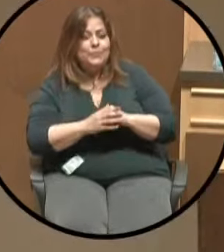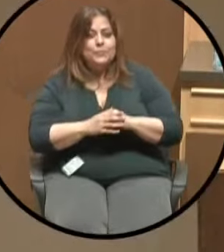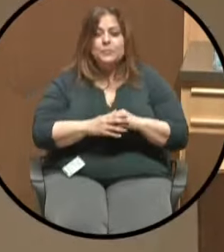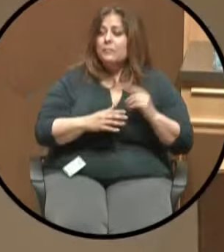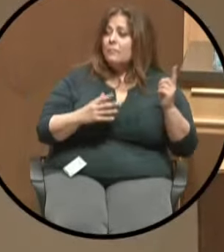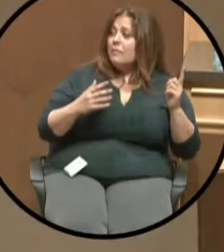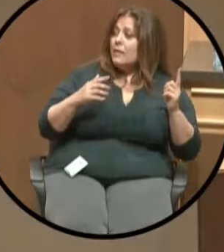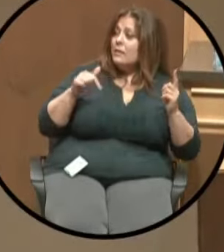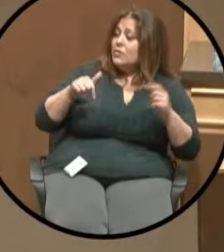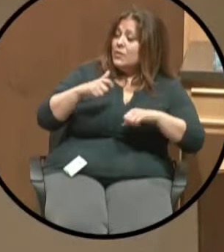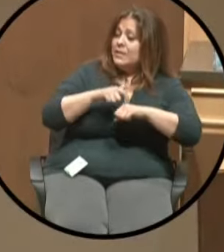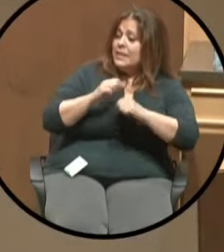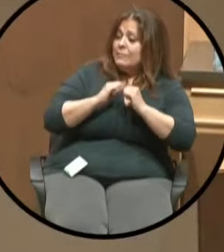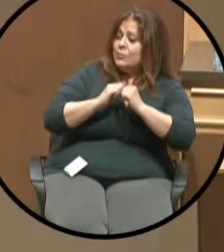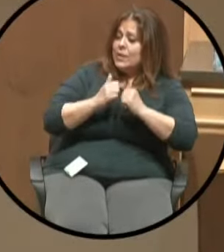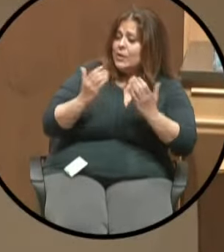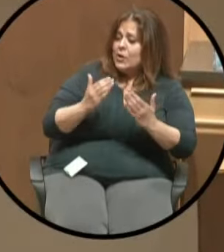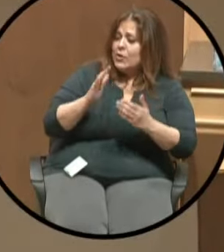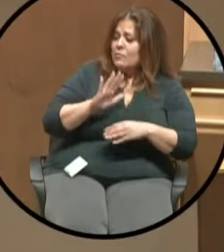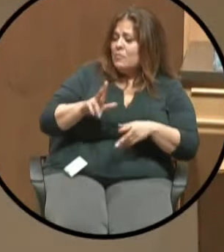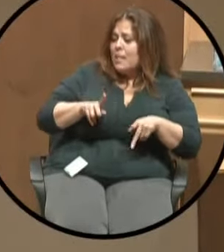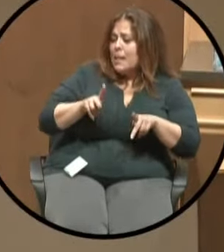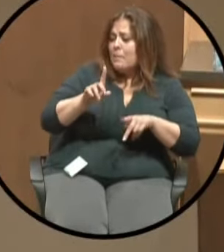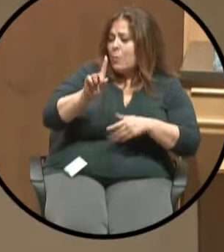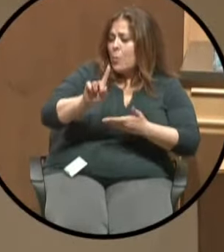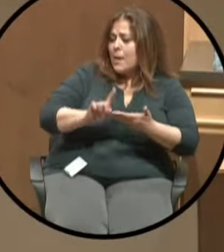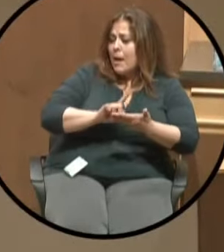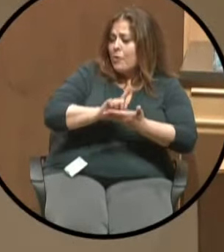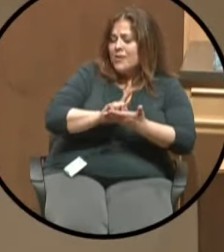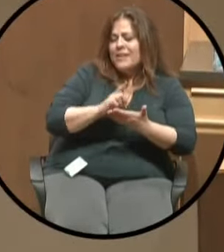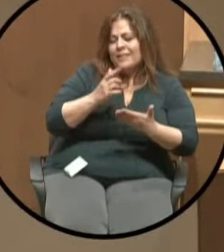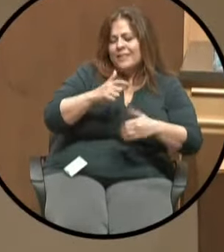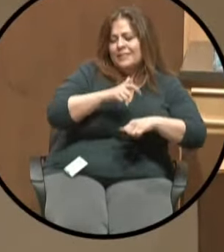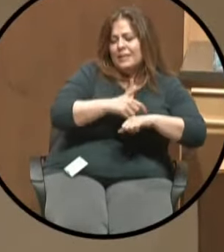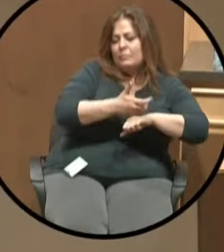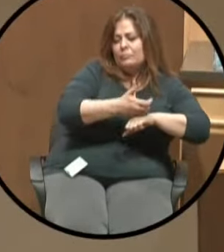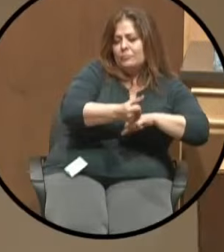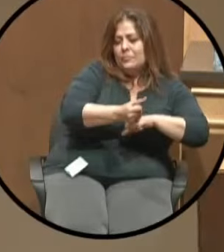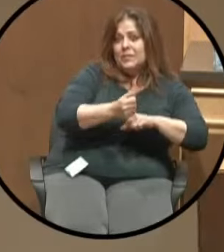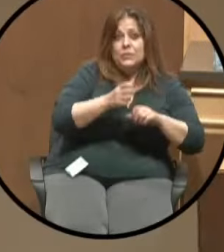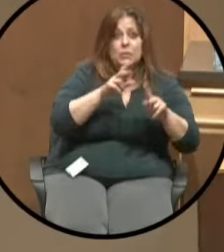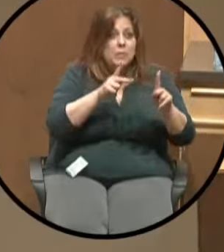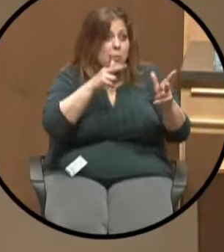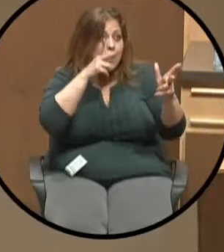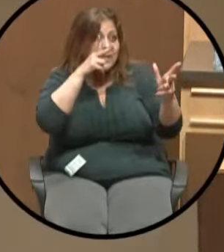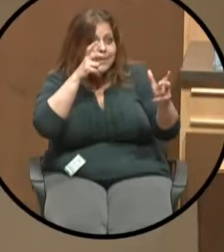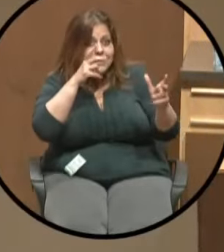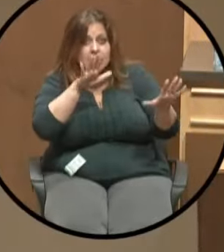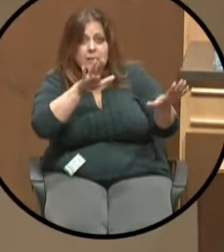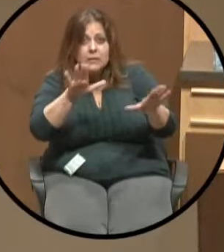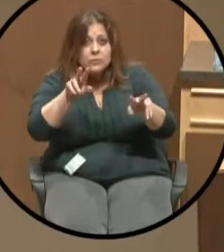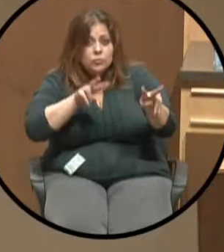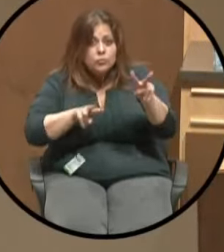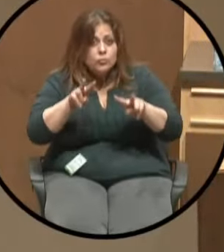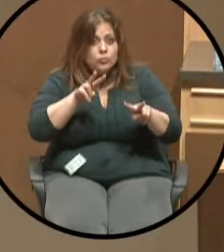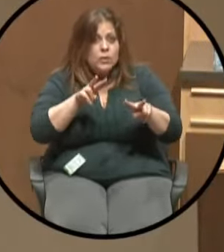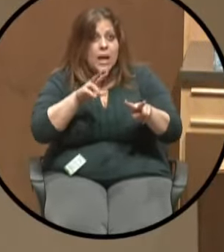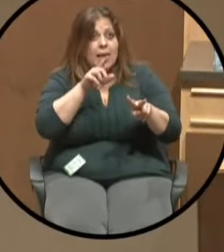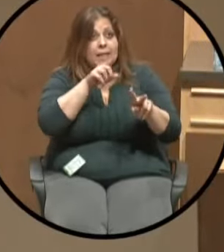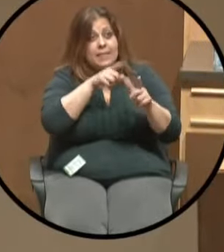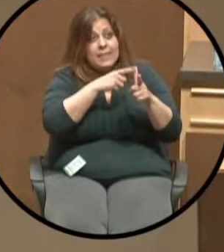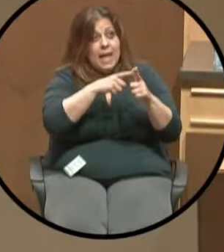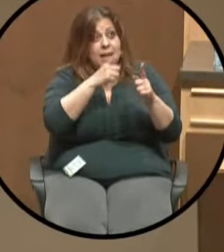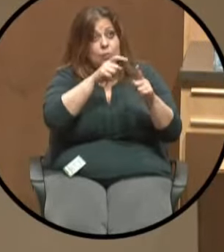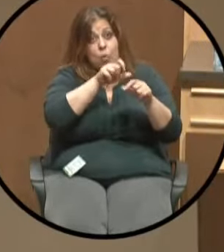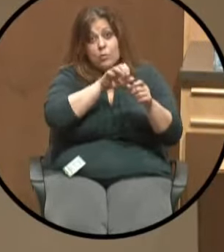about an hour for our time together here, and that has now expired. Want to remind those who are listening and those that you might share it with if they